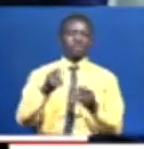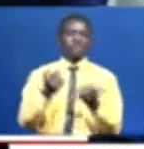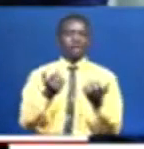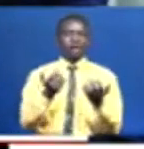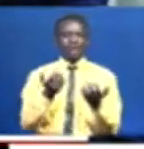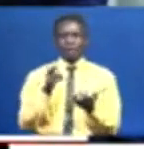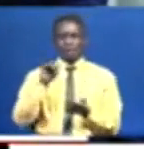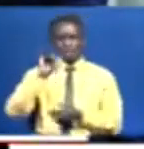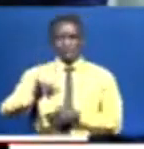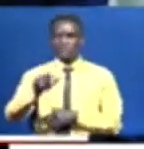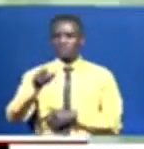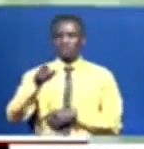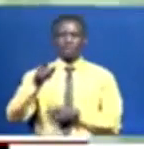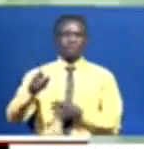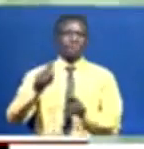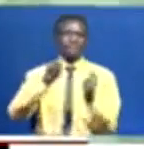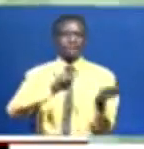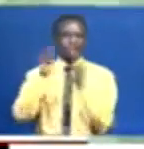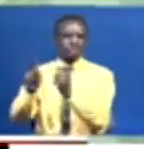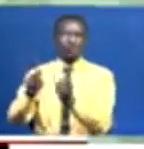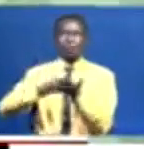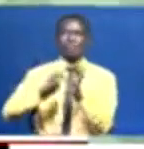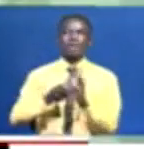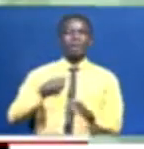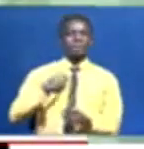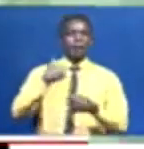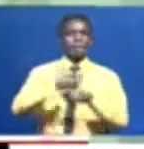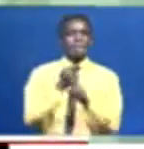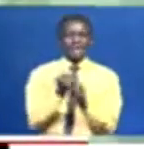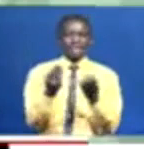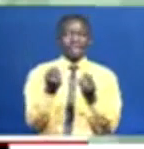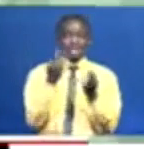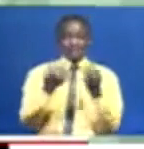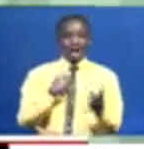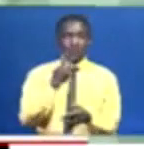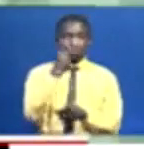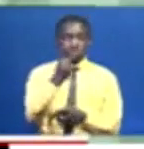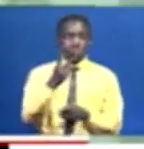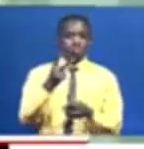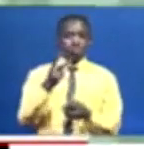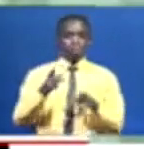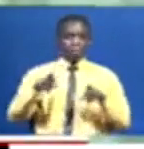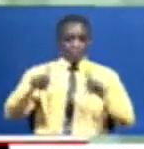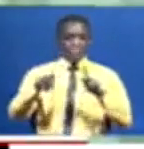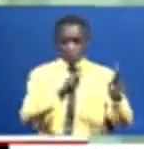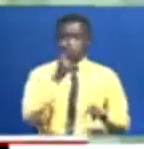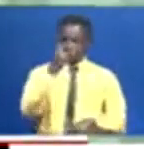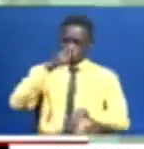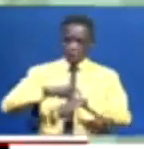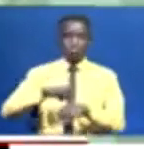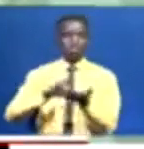a mitigation in case I've been breached and an attacker is trying to use or leverage what they have breached to try and compromise